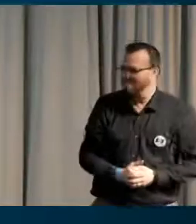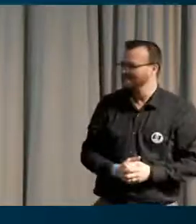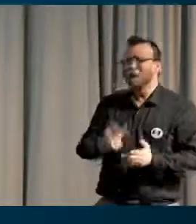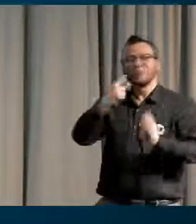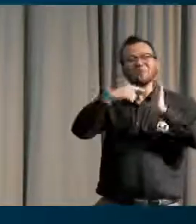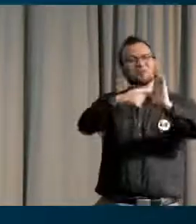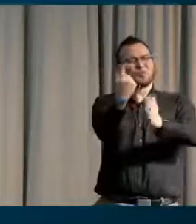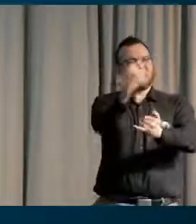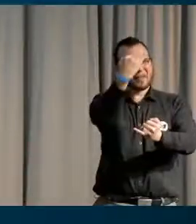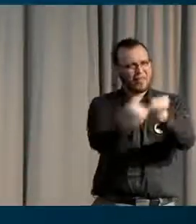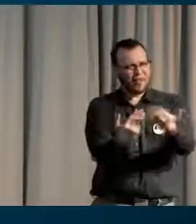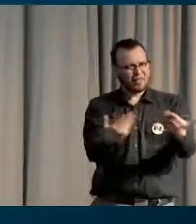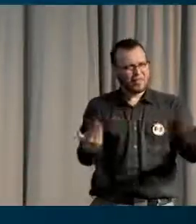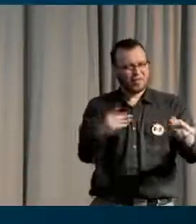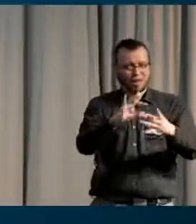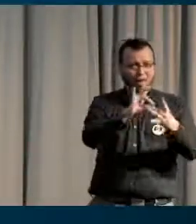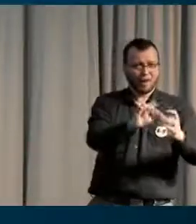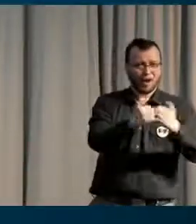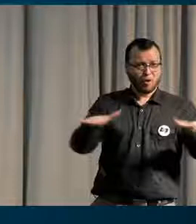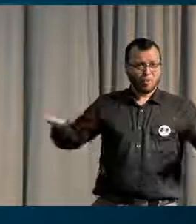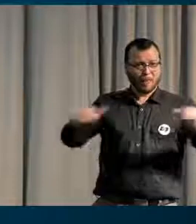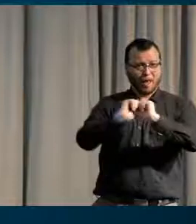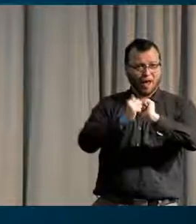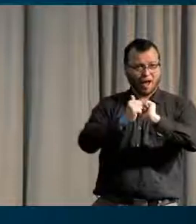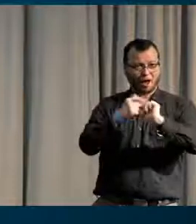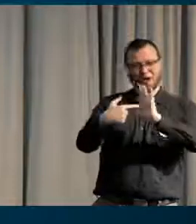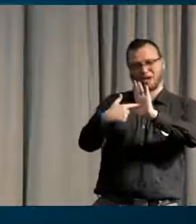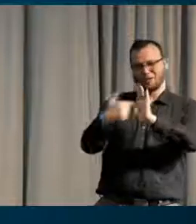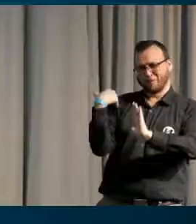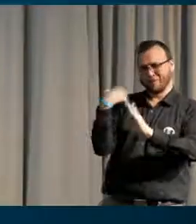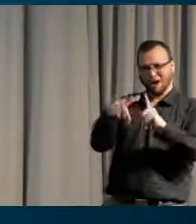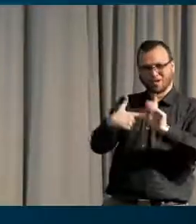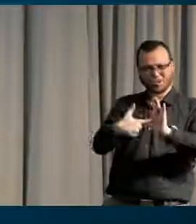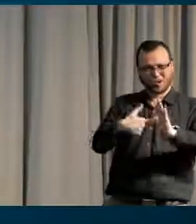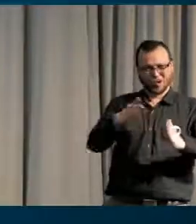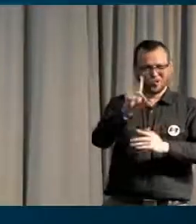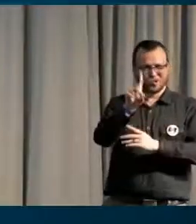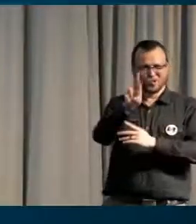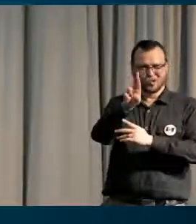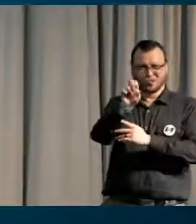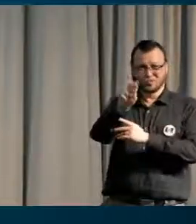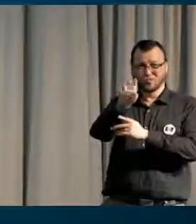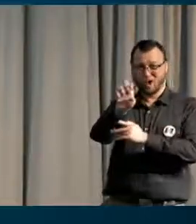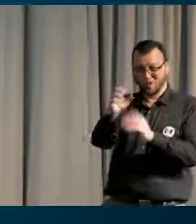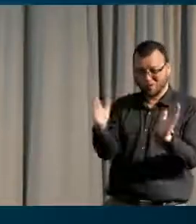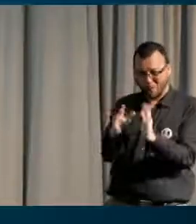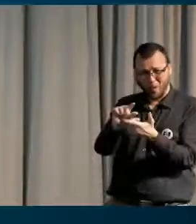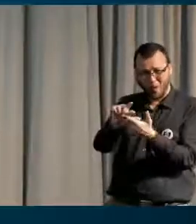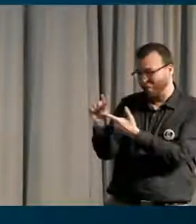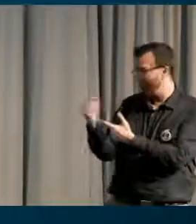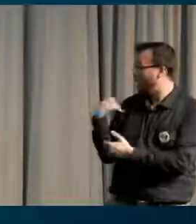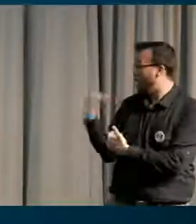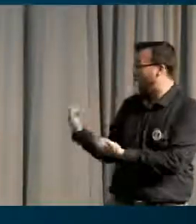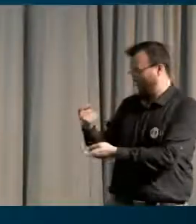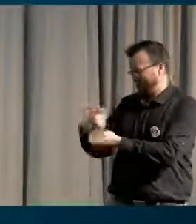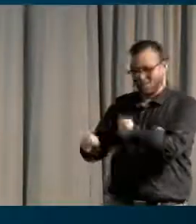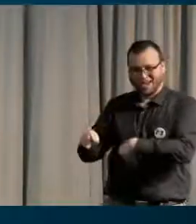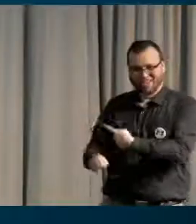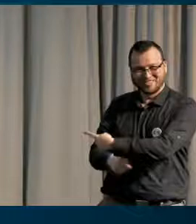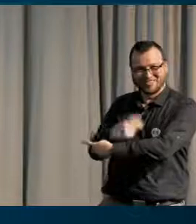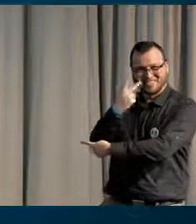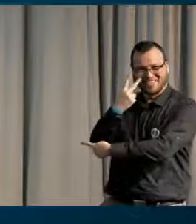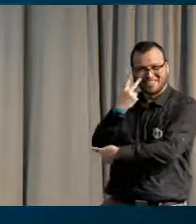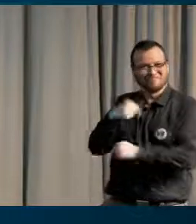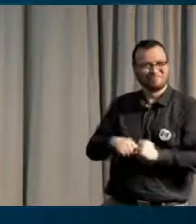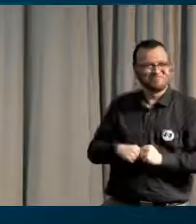since we've been talking about how things fly. I showed a drone earlier. I have another drone here. Let's see how this one flies.